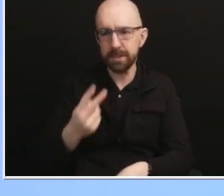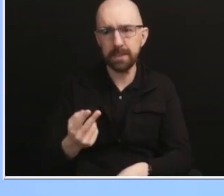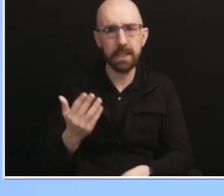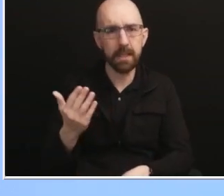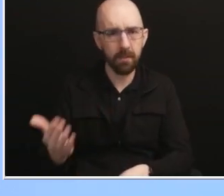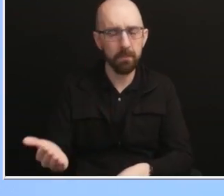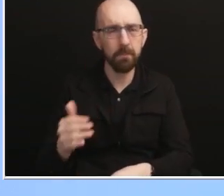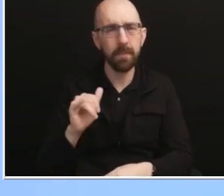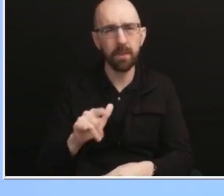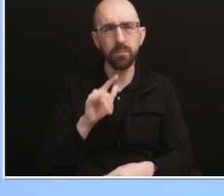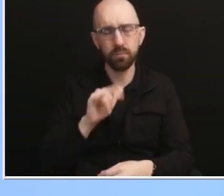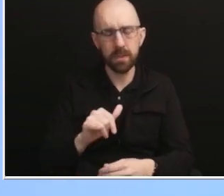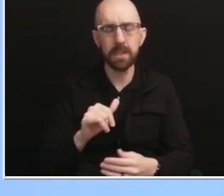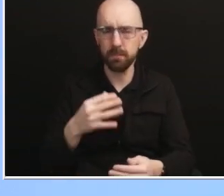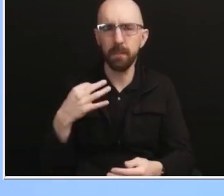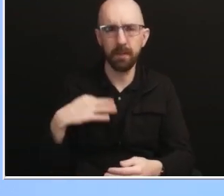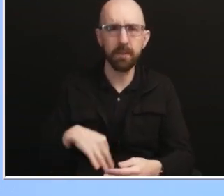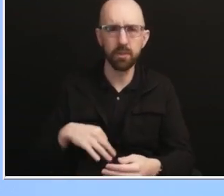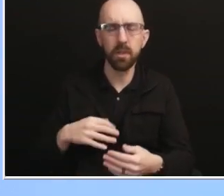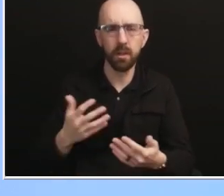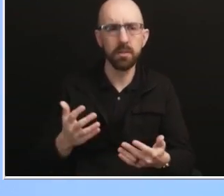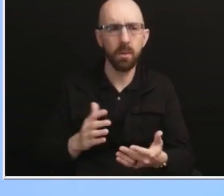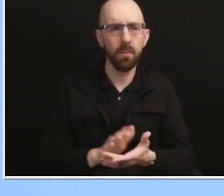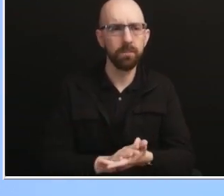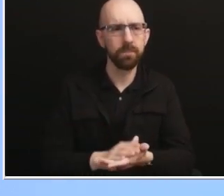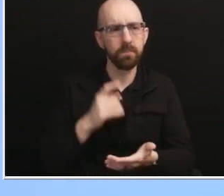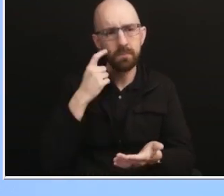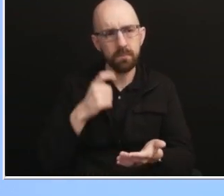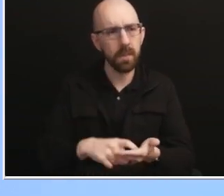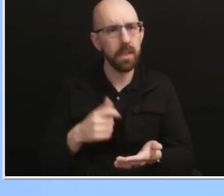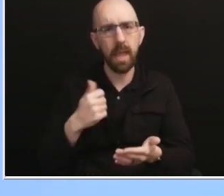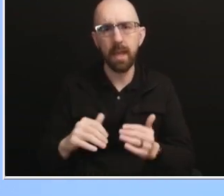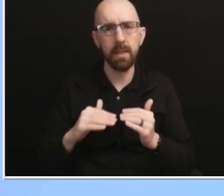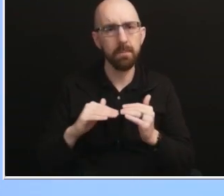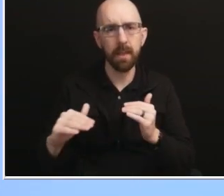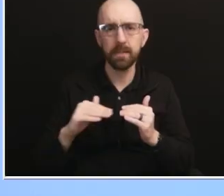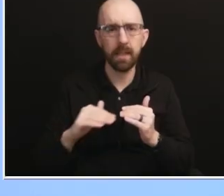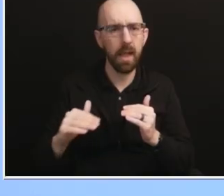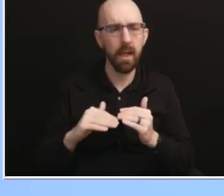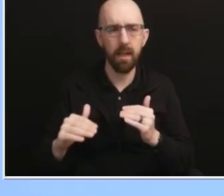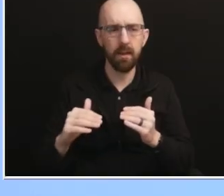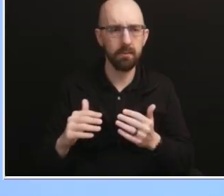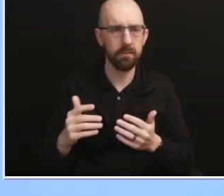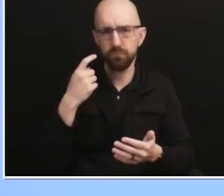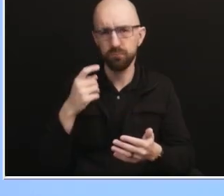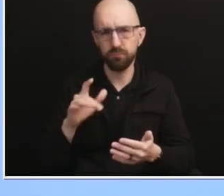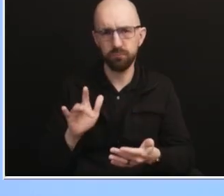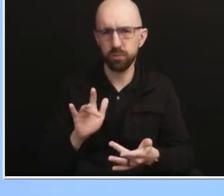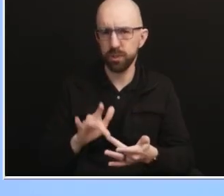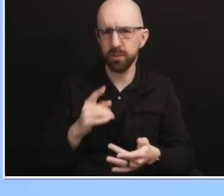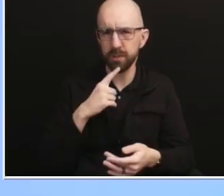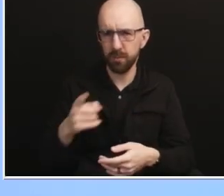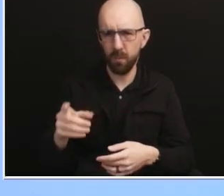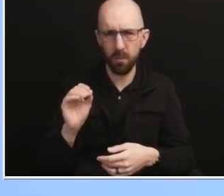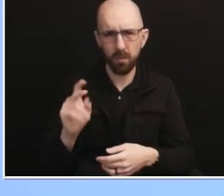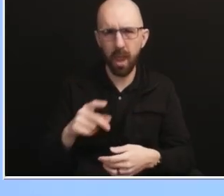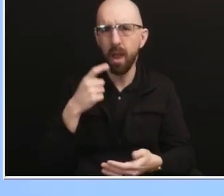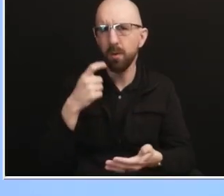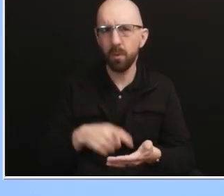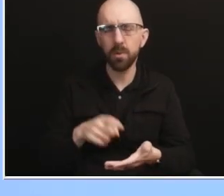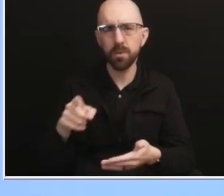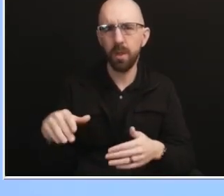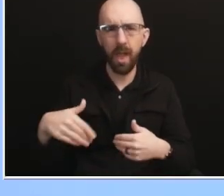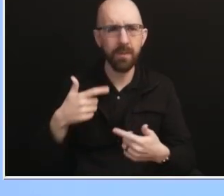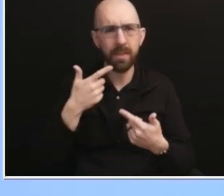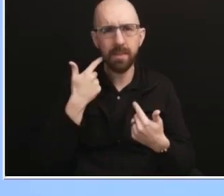really beneficial. So noticing any baseline variance and reaching out and saying, hey, you okay? I noticed, you haven't laughed once, or you've